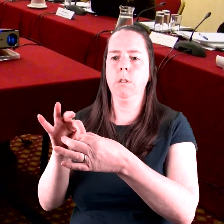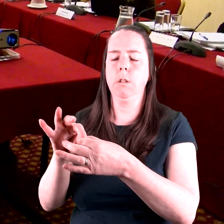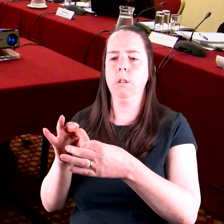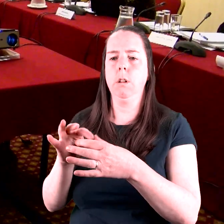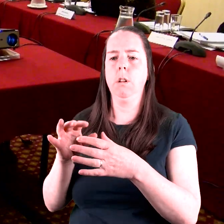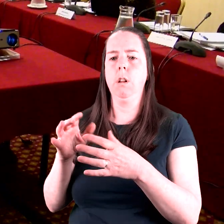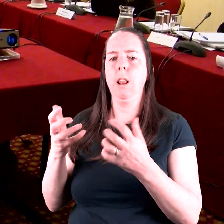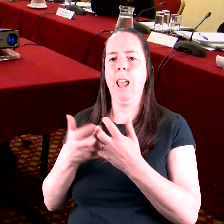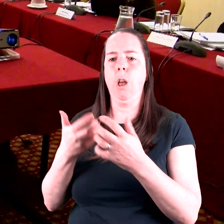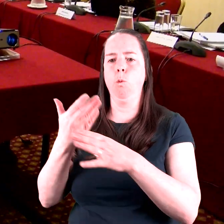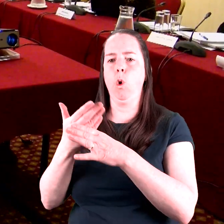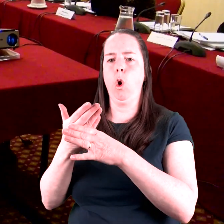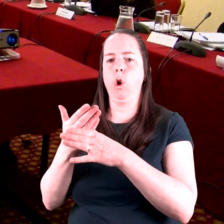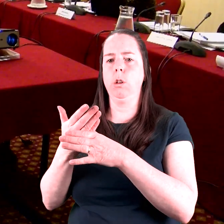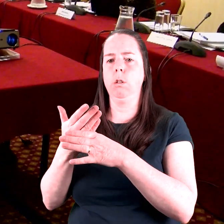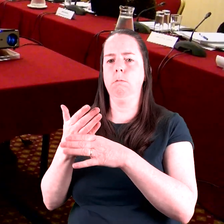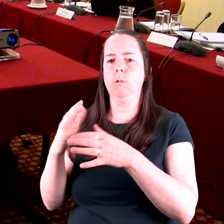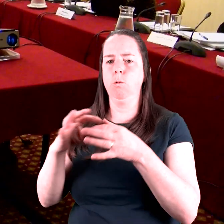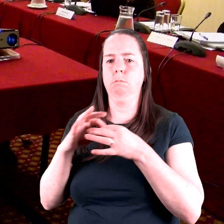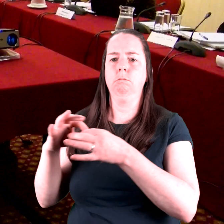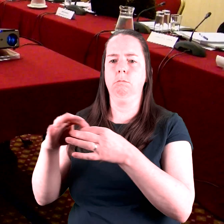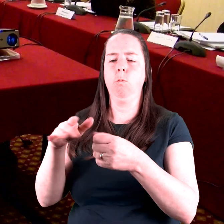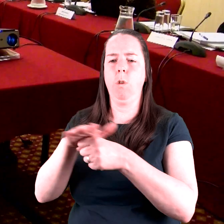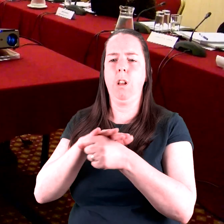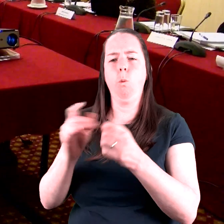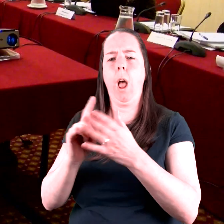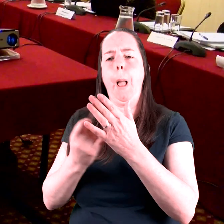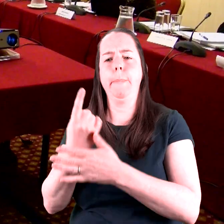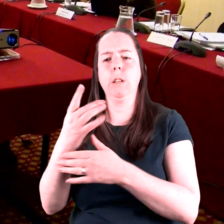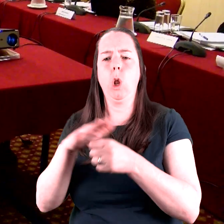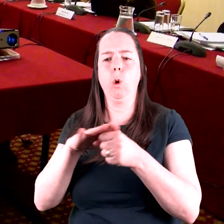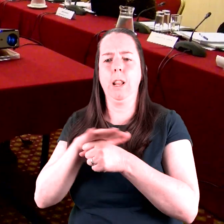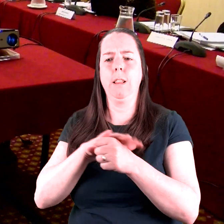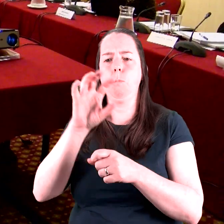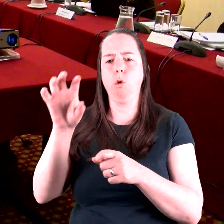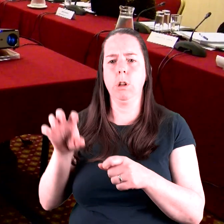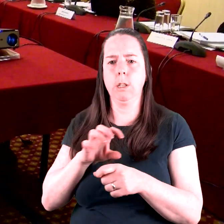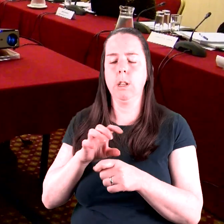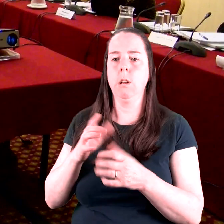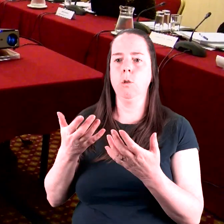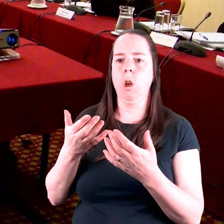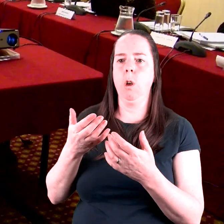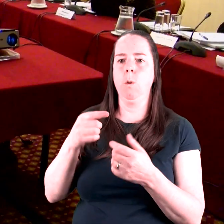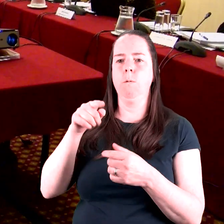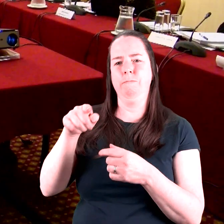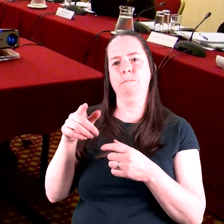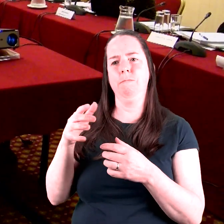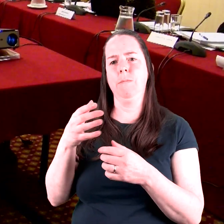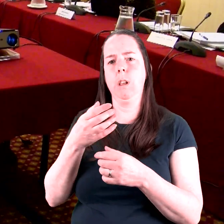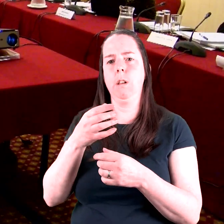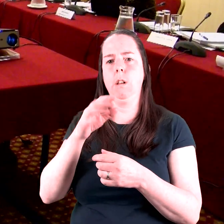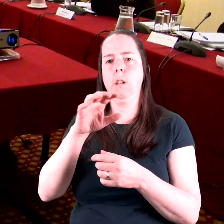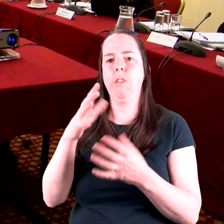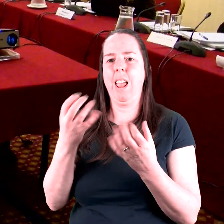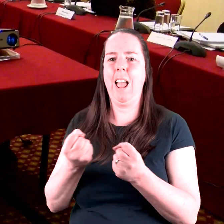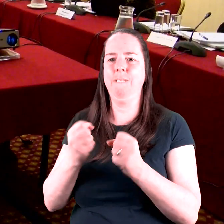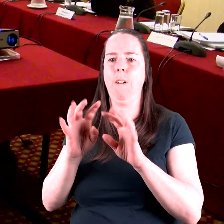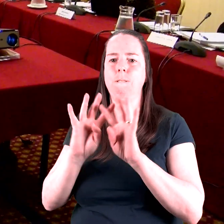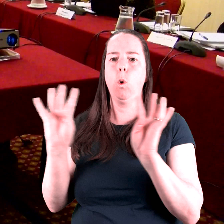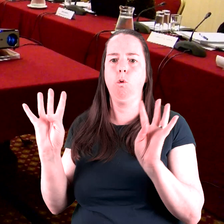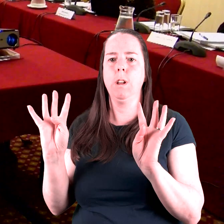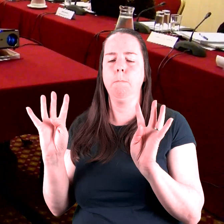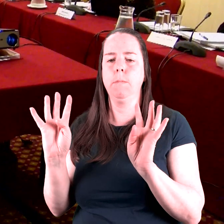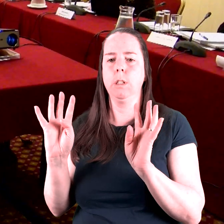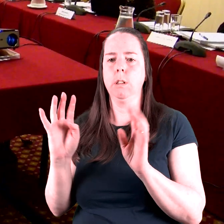way of working on what happens locally in boroughs. And so boroughs have quite extensive carer and service